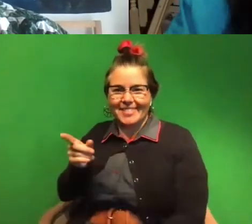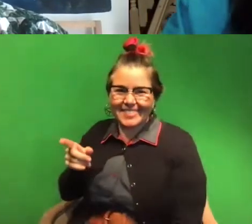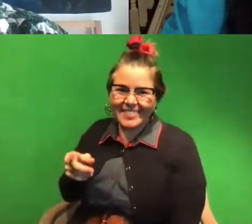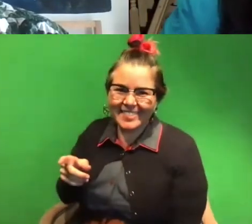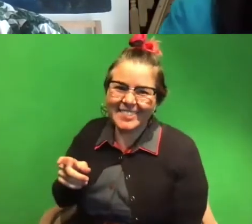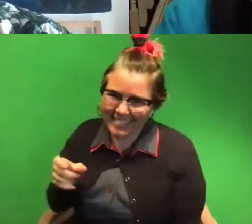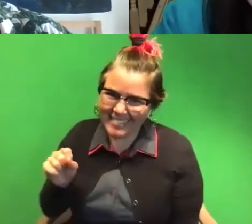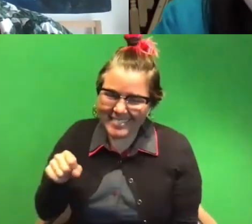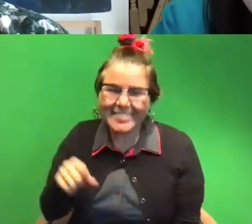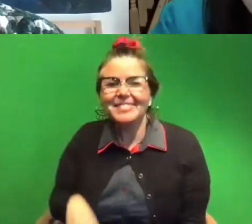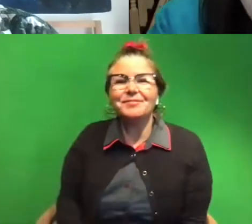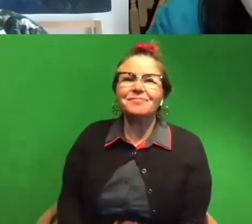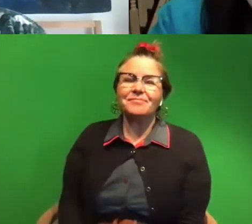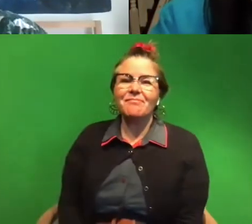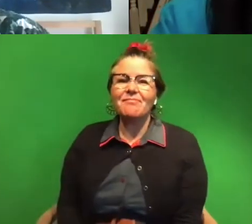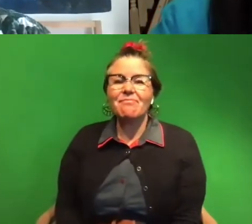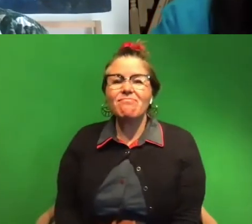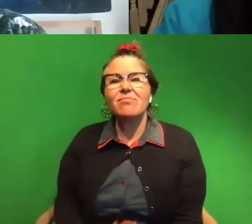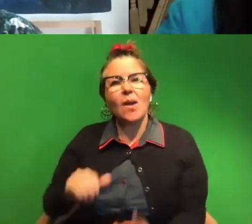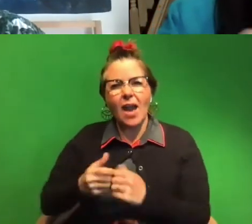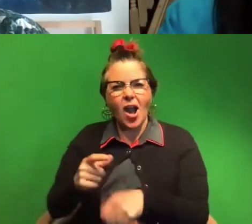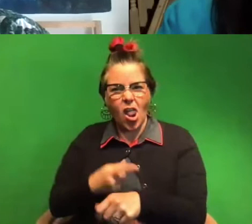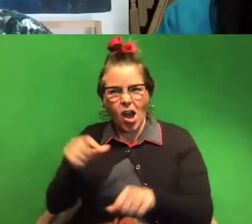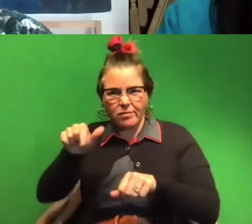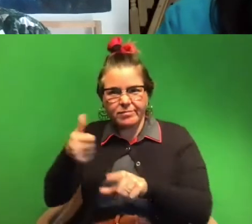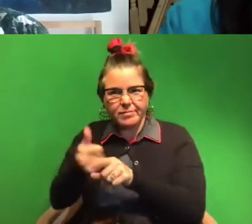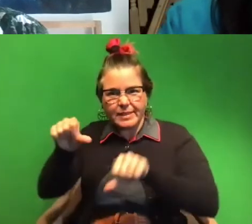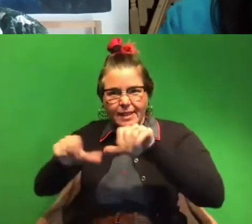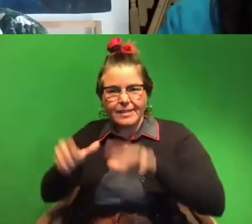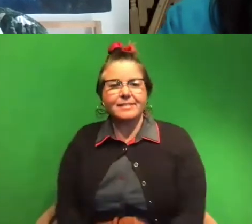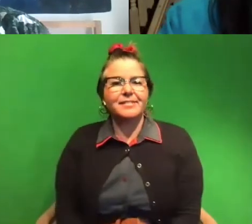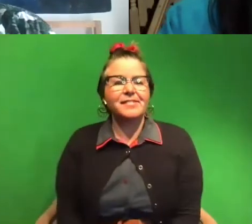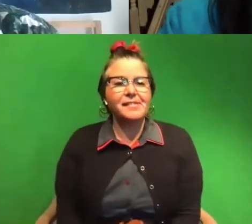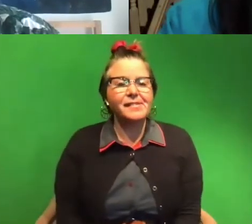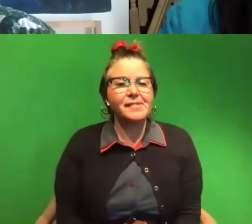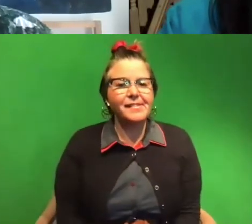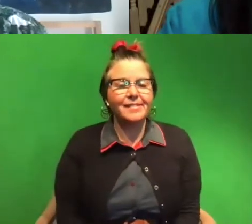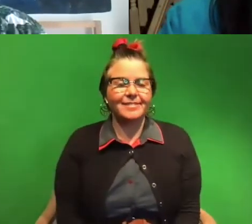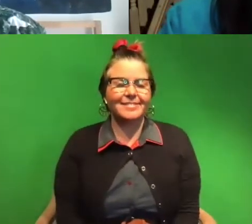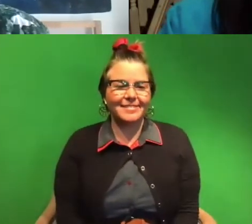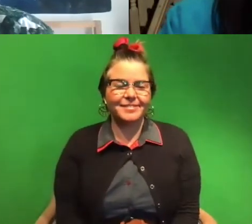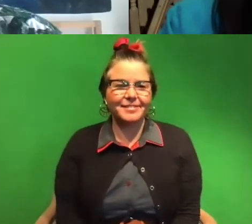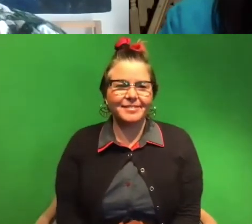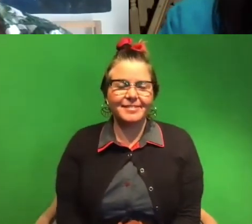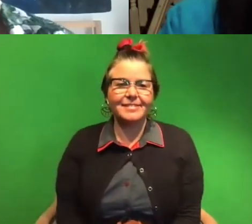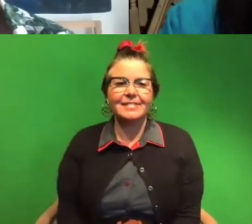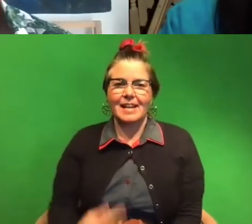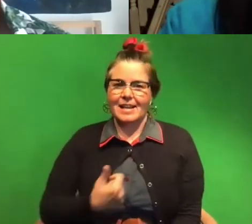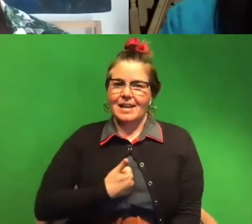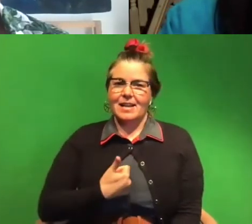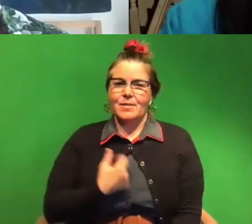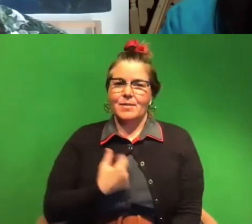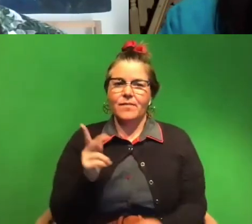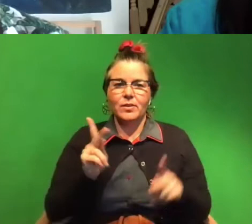nibblings. So how long have you been a scientist? I'm one of those people that say that